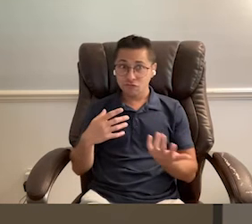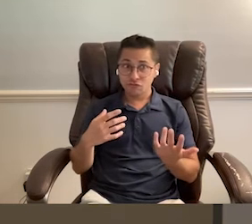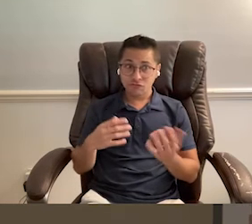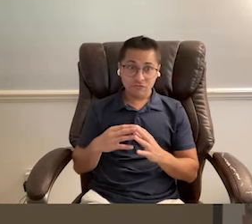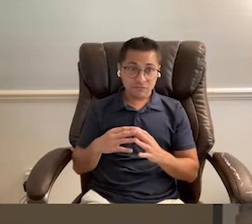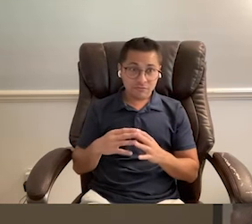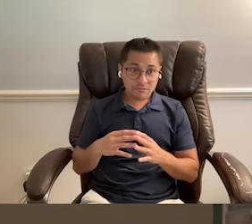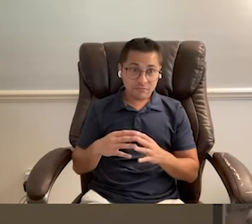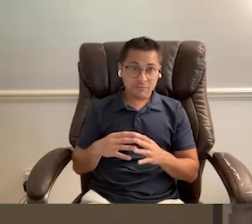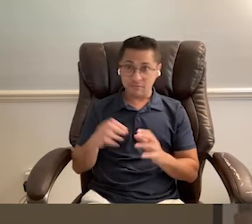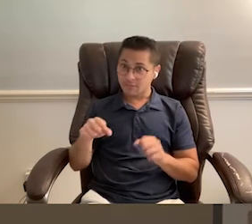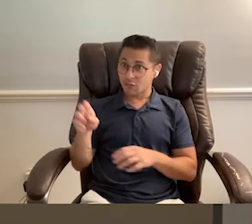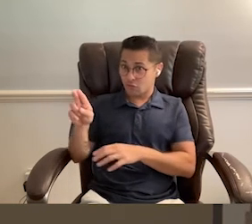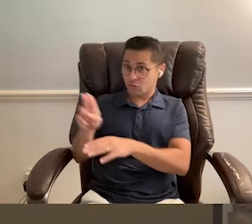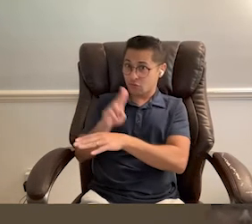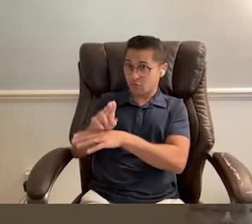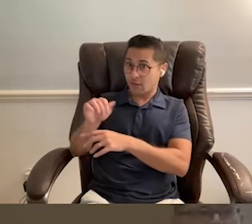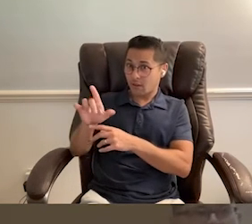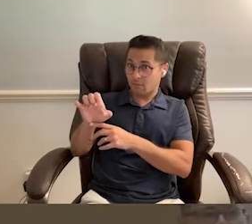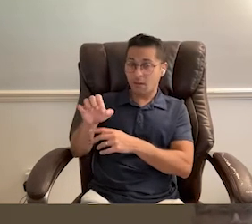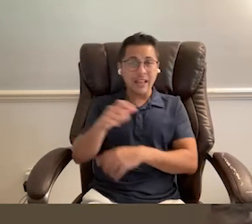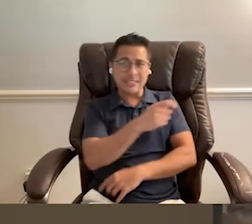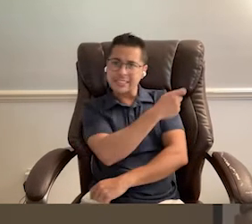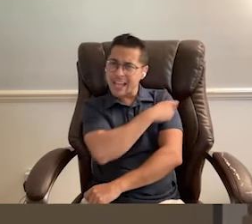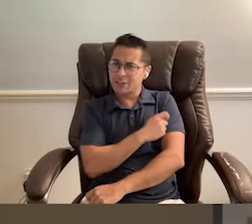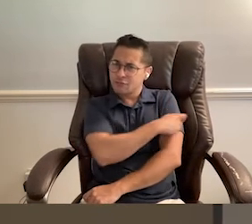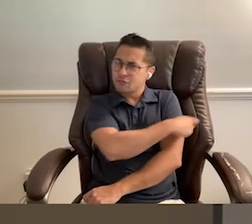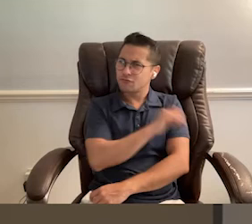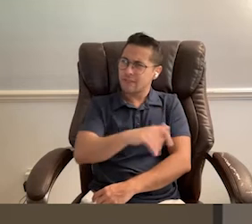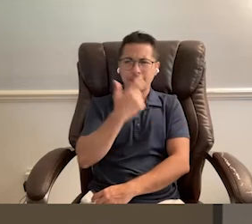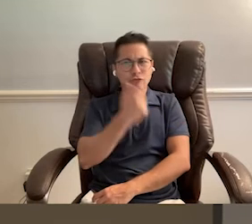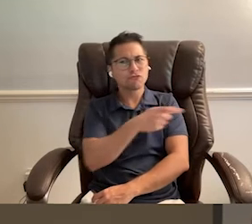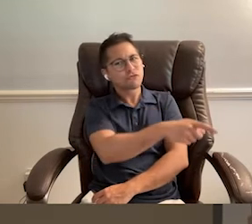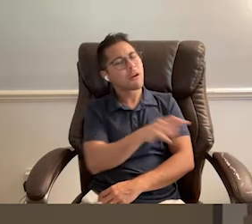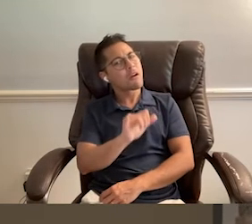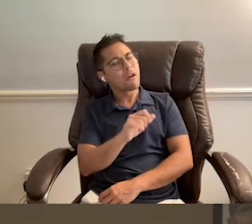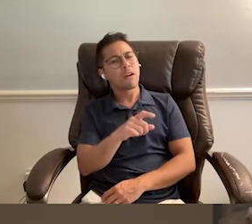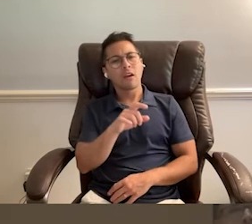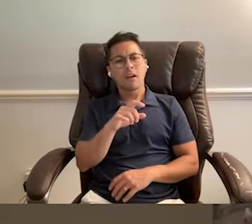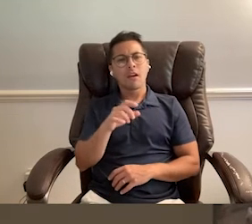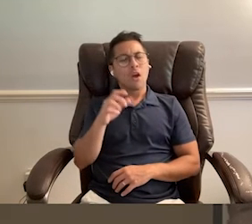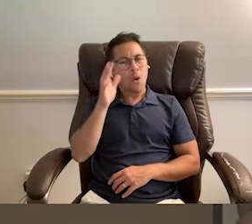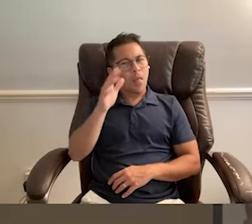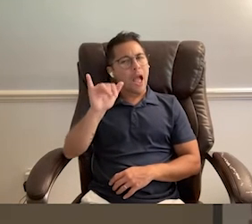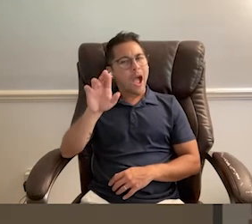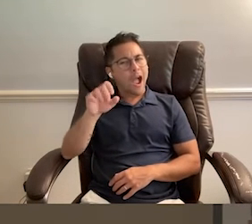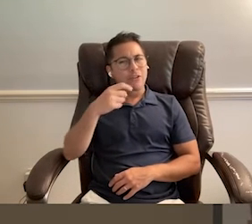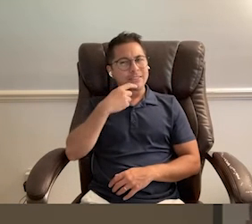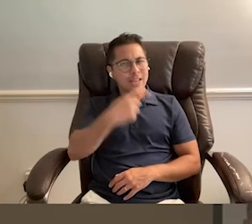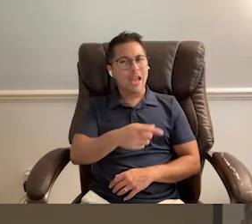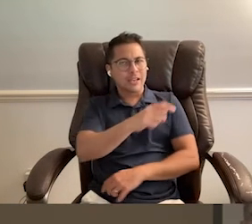vacation. Tattoos, that's an interesting, right? Would the IRS see a tattoo as